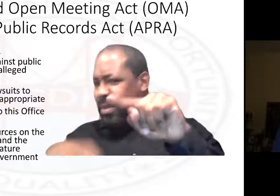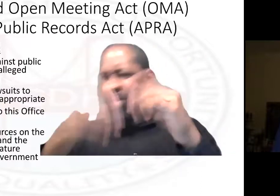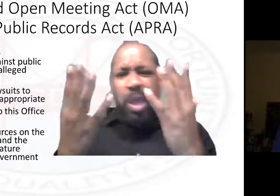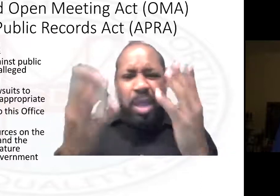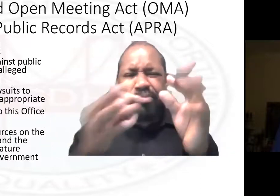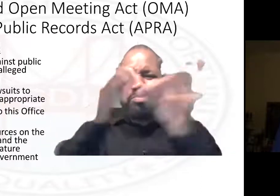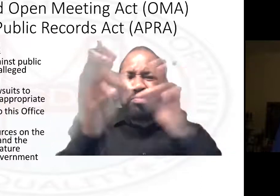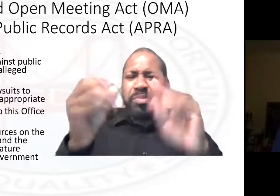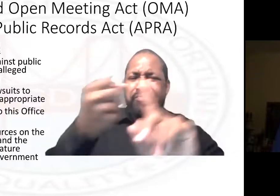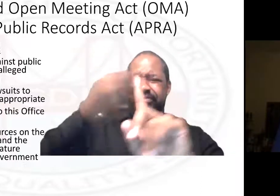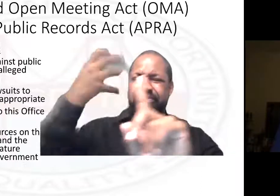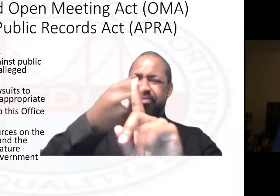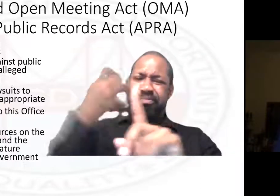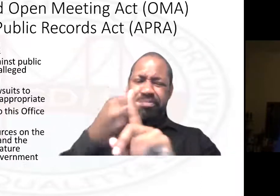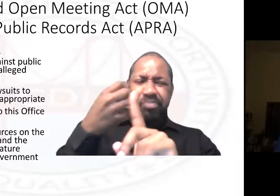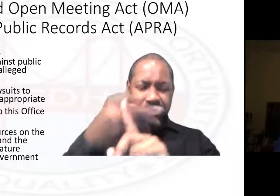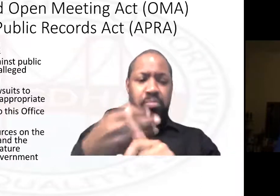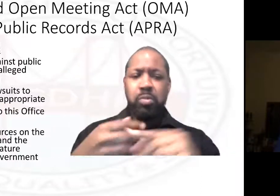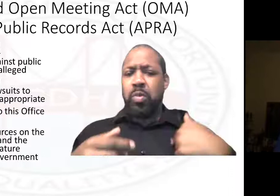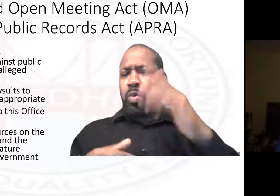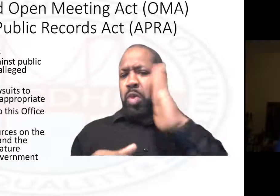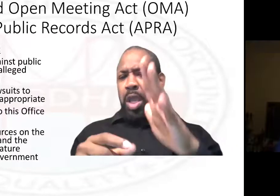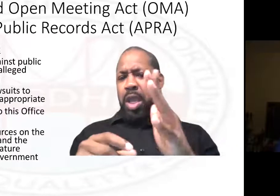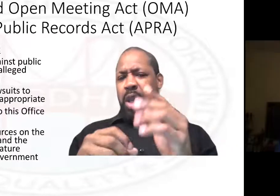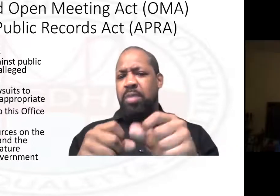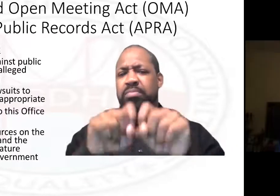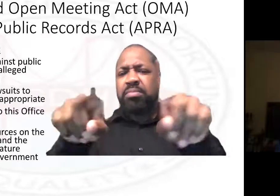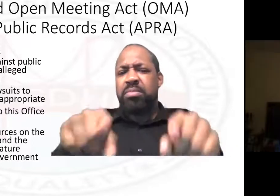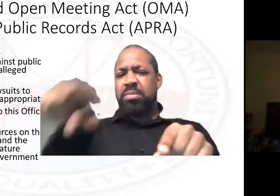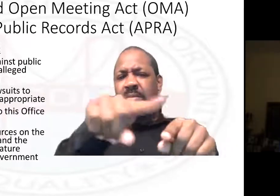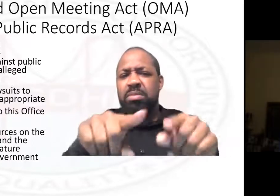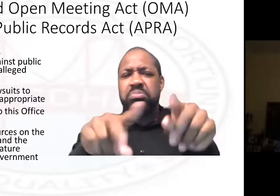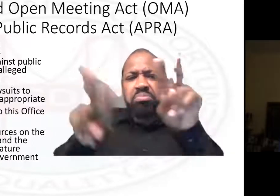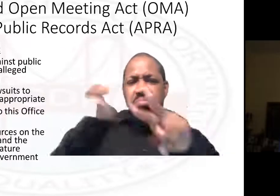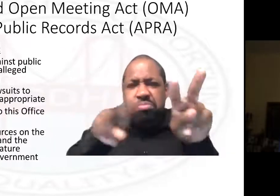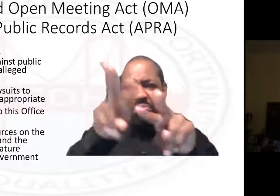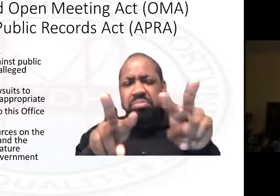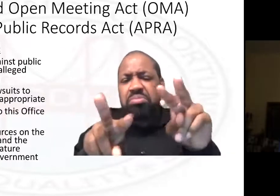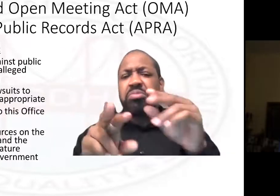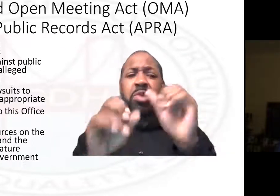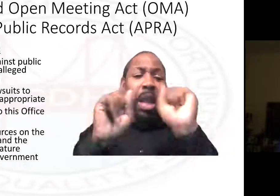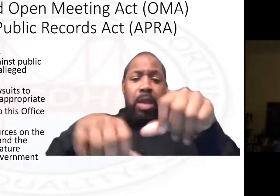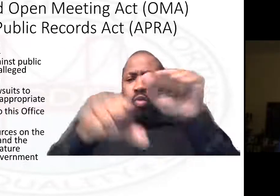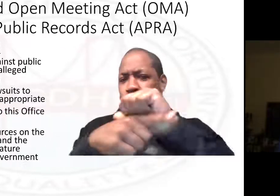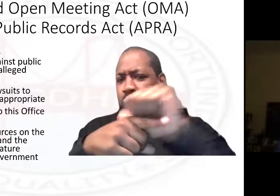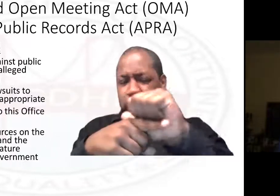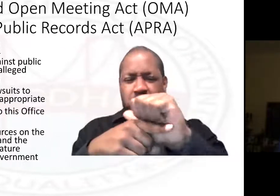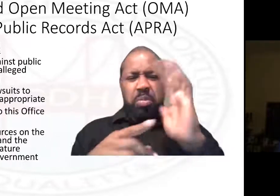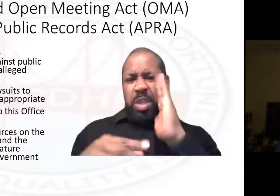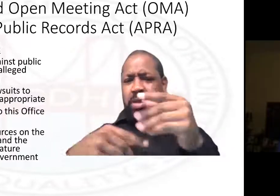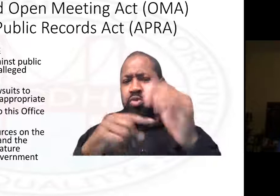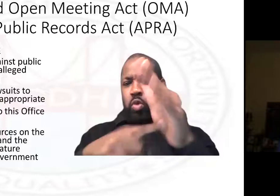OMA, what we can and cannot do. And there's more information available, and it spells out all the different